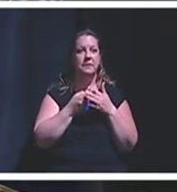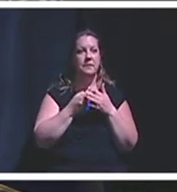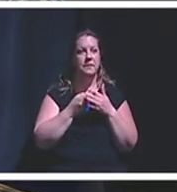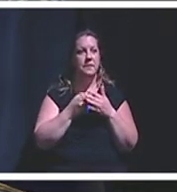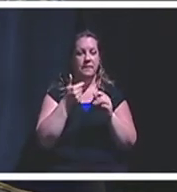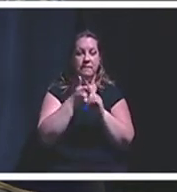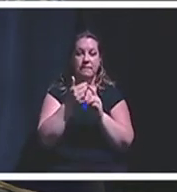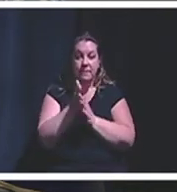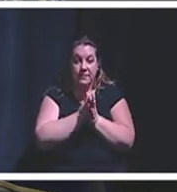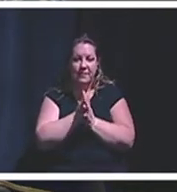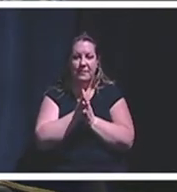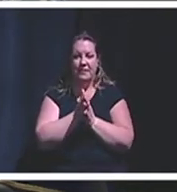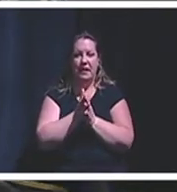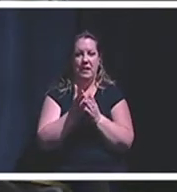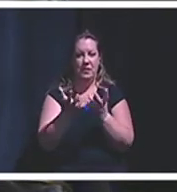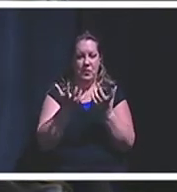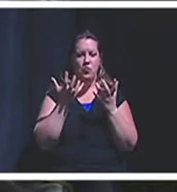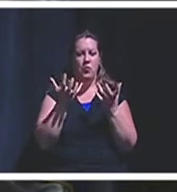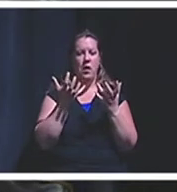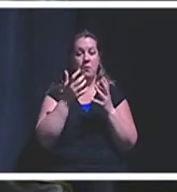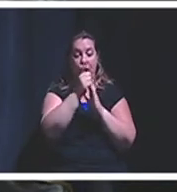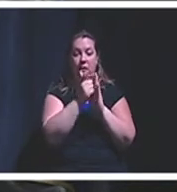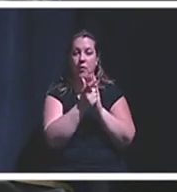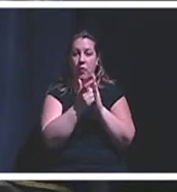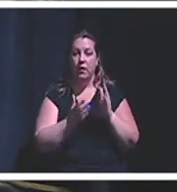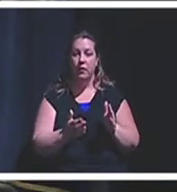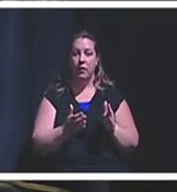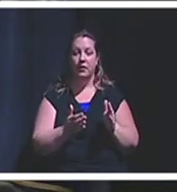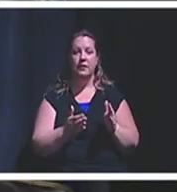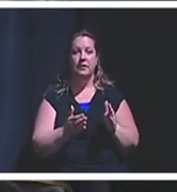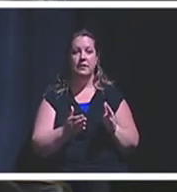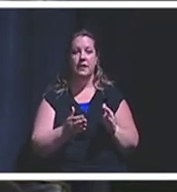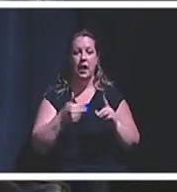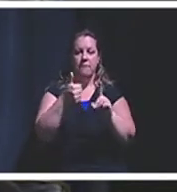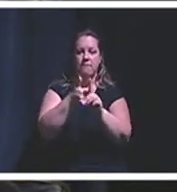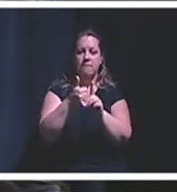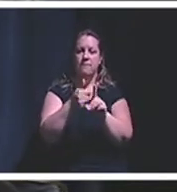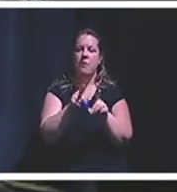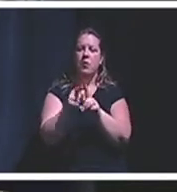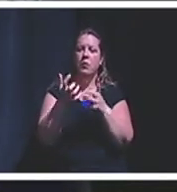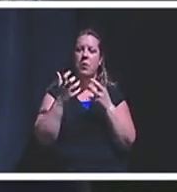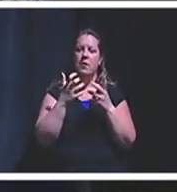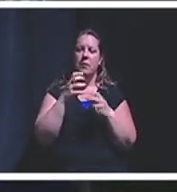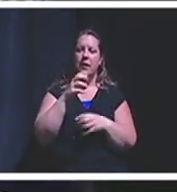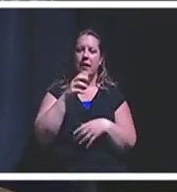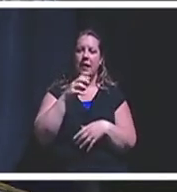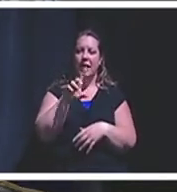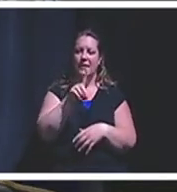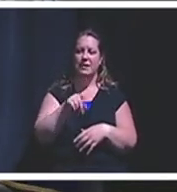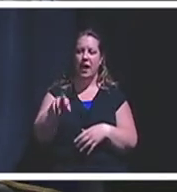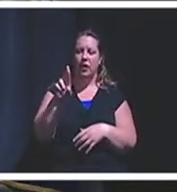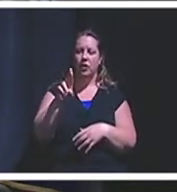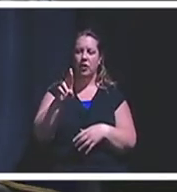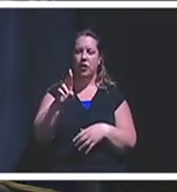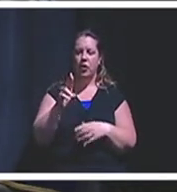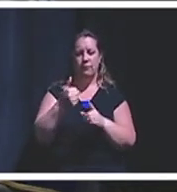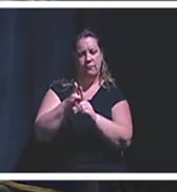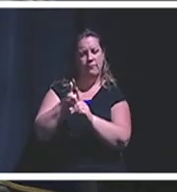wanted to be not only a lawyer, but she wanted to be a doctor as an undergraduate